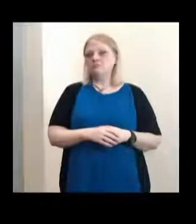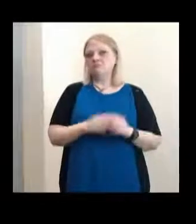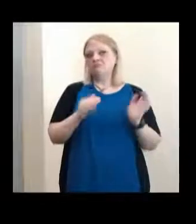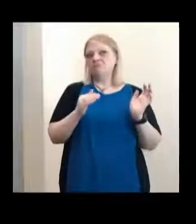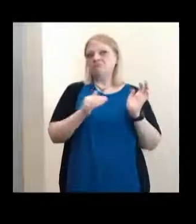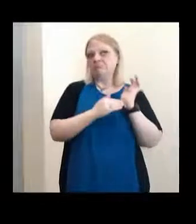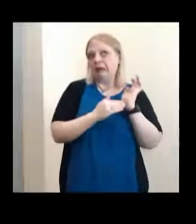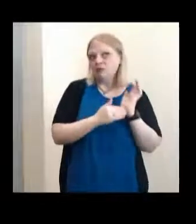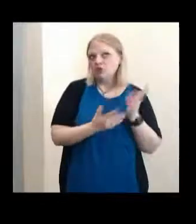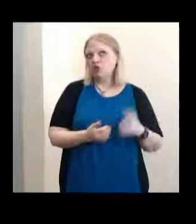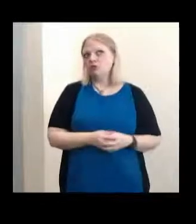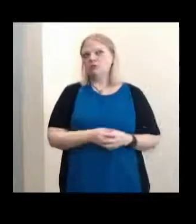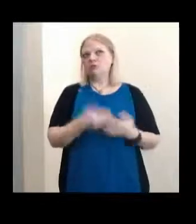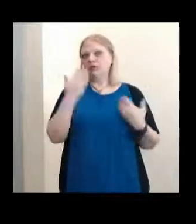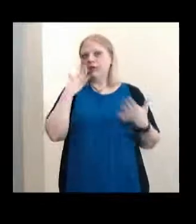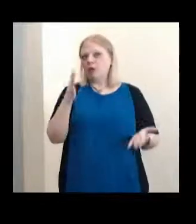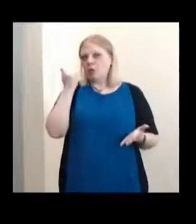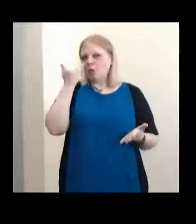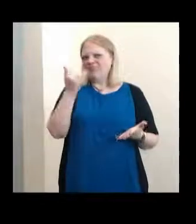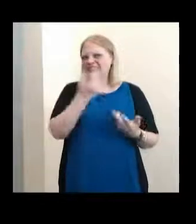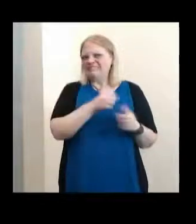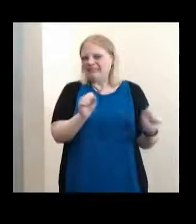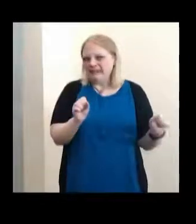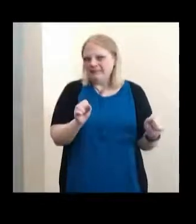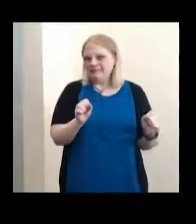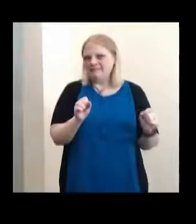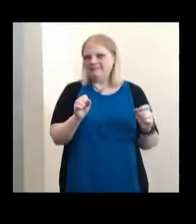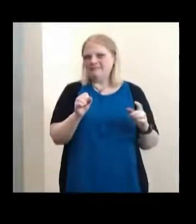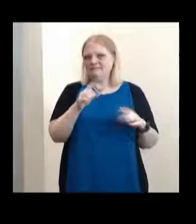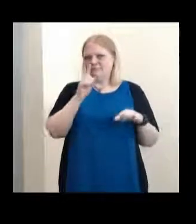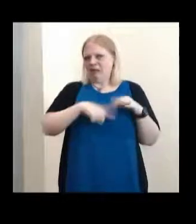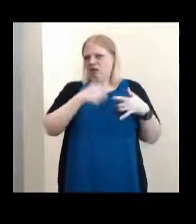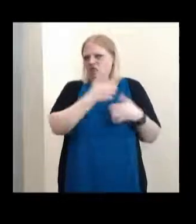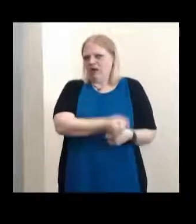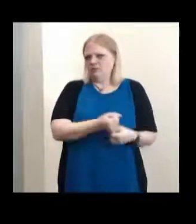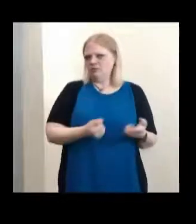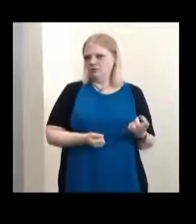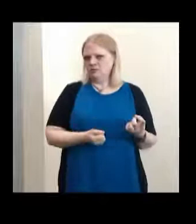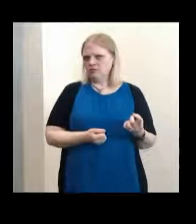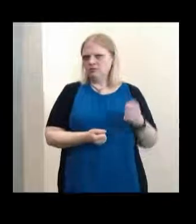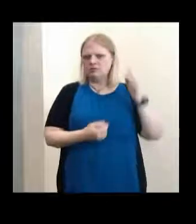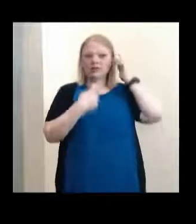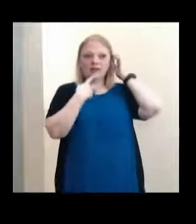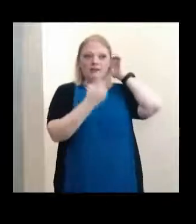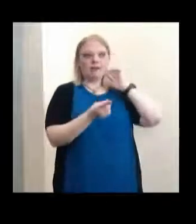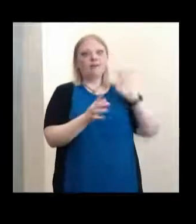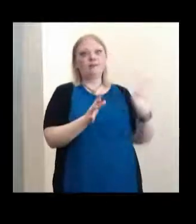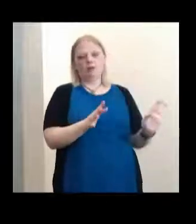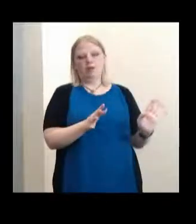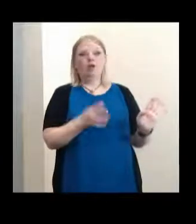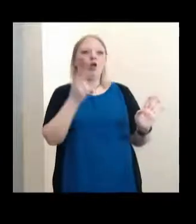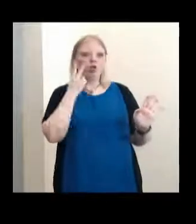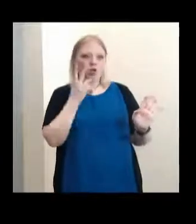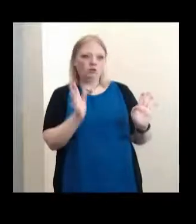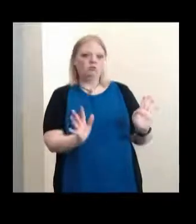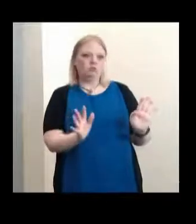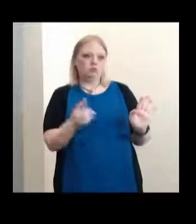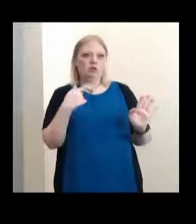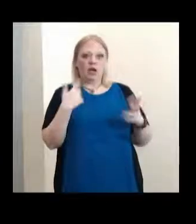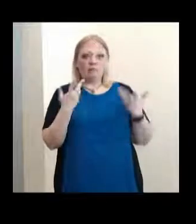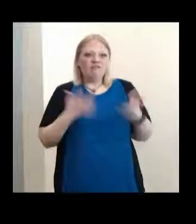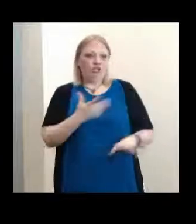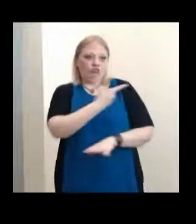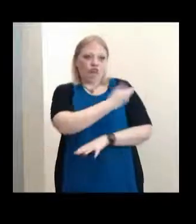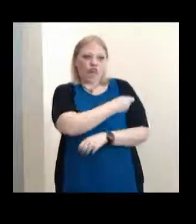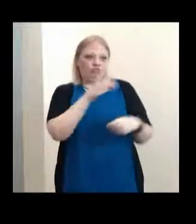doctor, I don't know if it's that safe. I don't know, I can't trust it. And I tell them, look, I've been fully vaccinated since